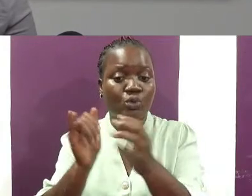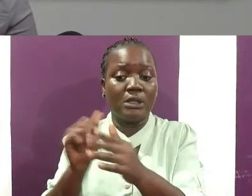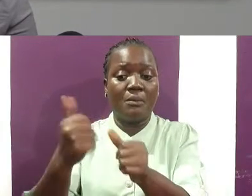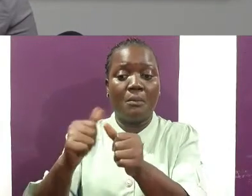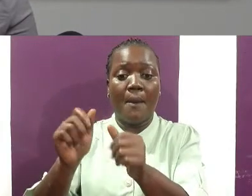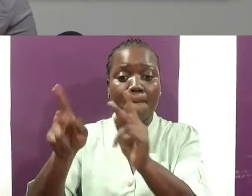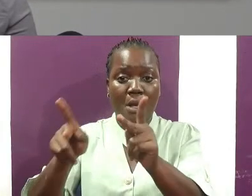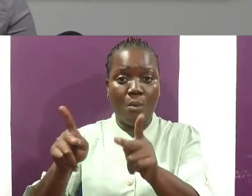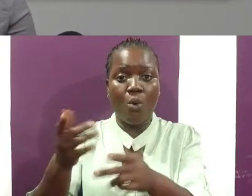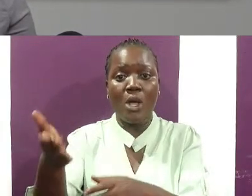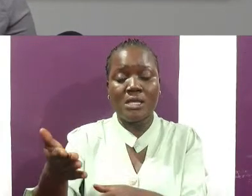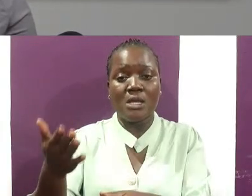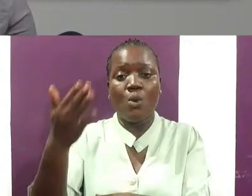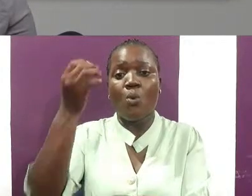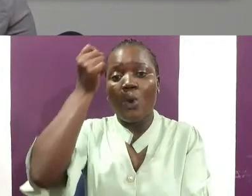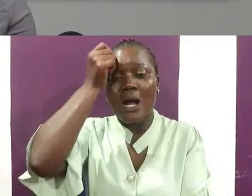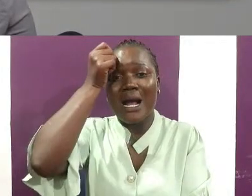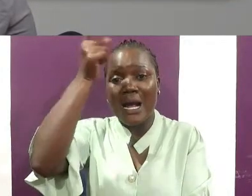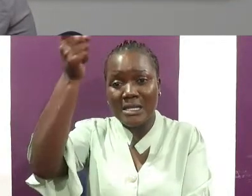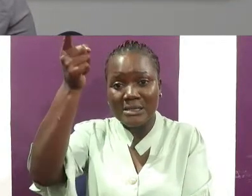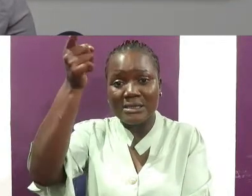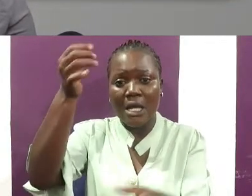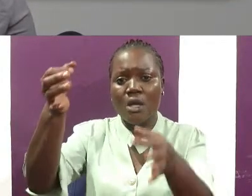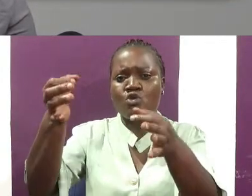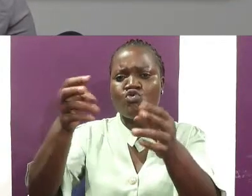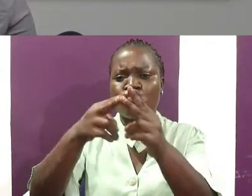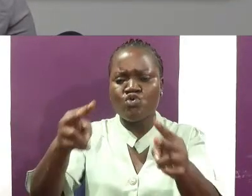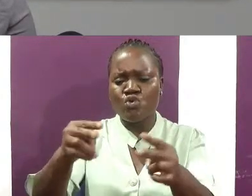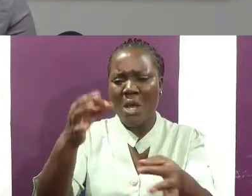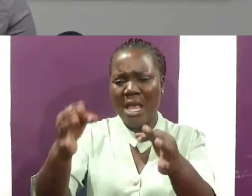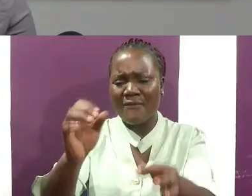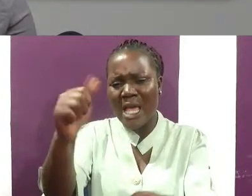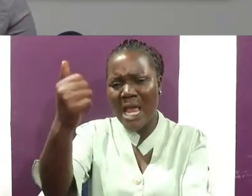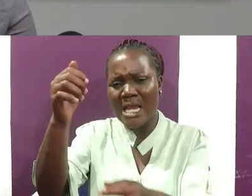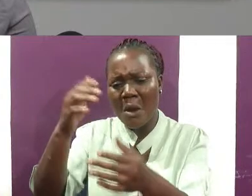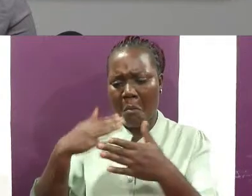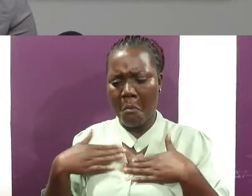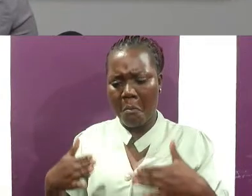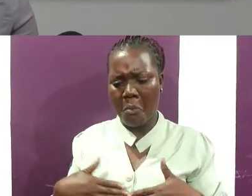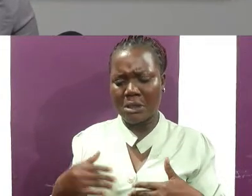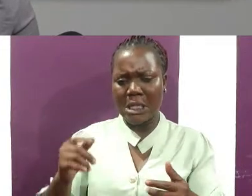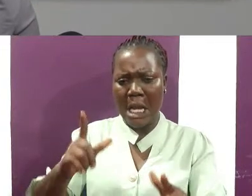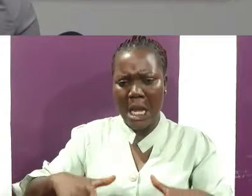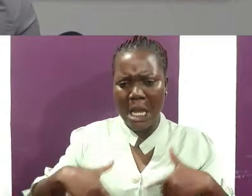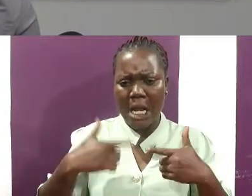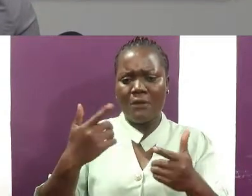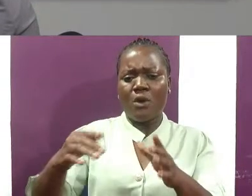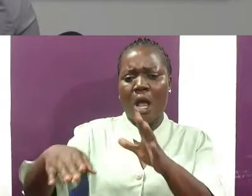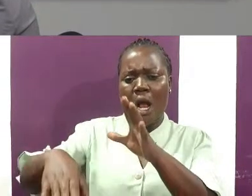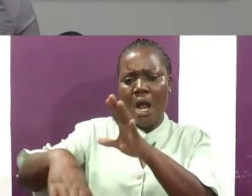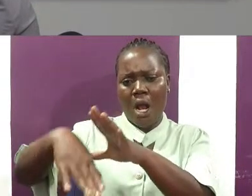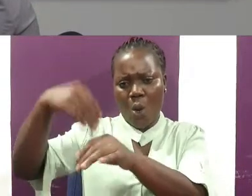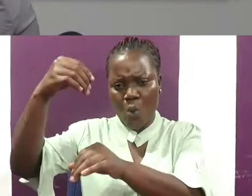anybody lives outside that one church that you presented today, outside that one